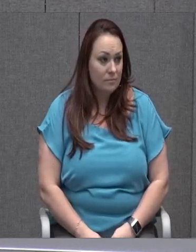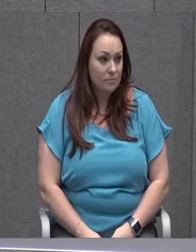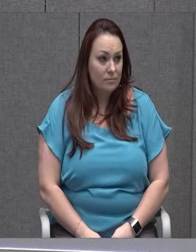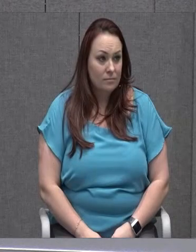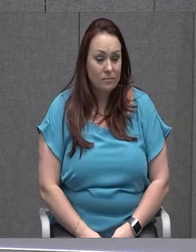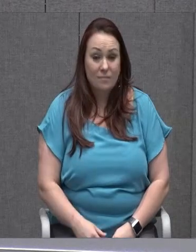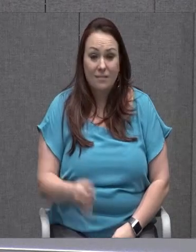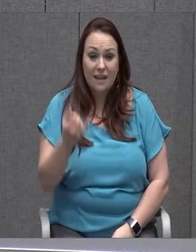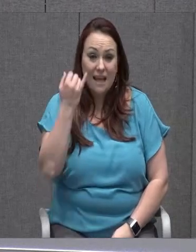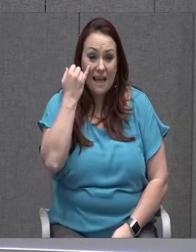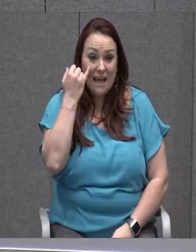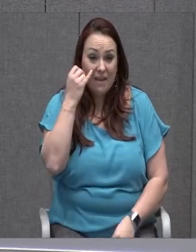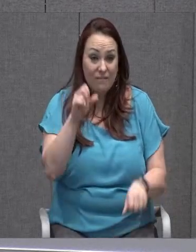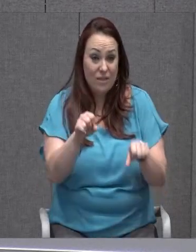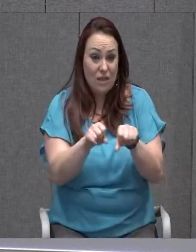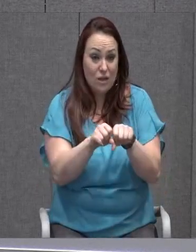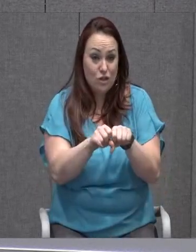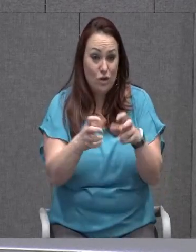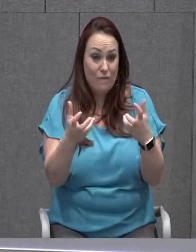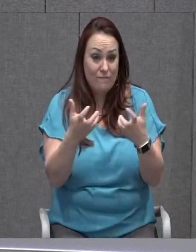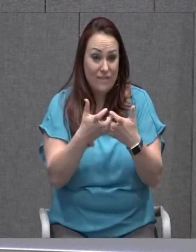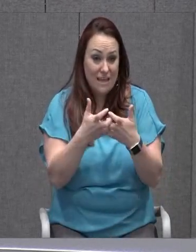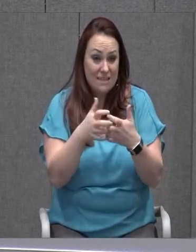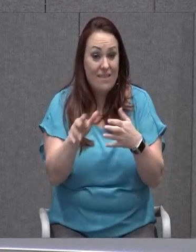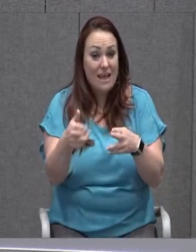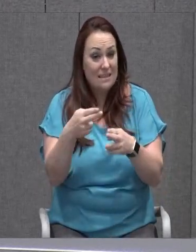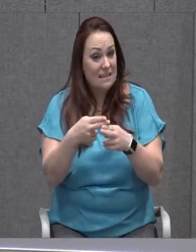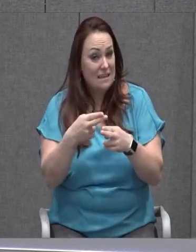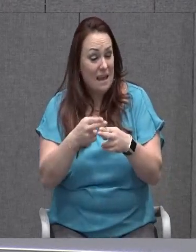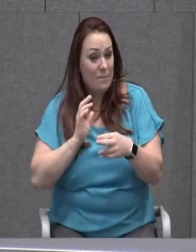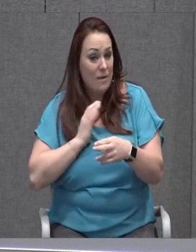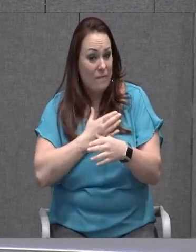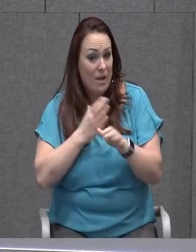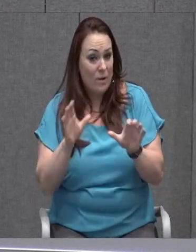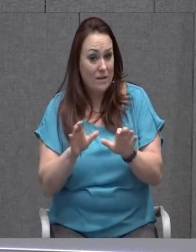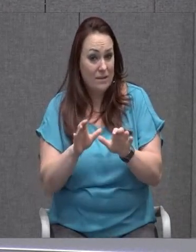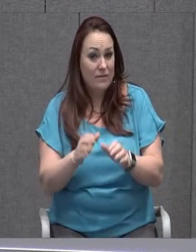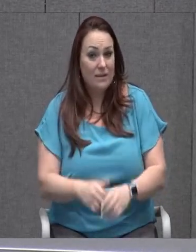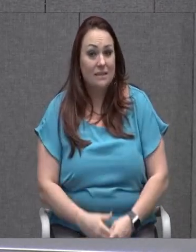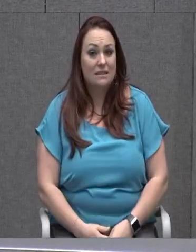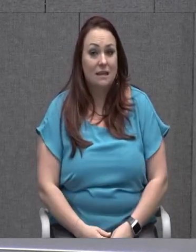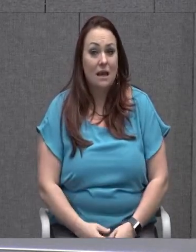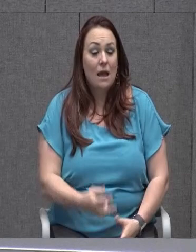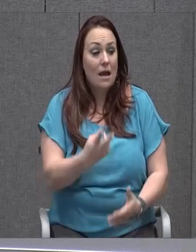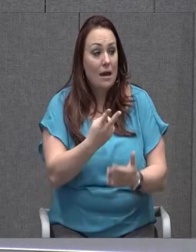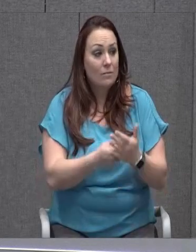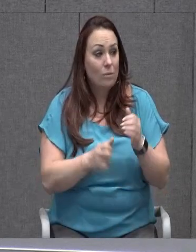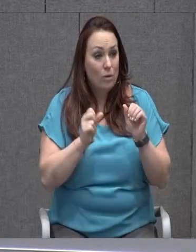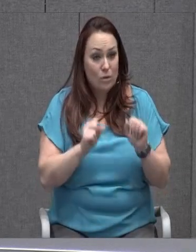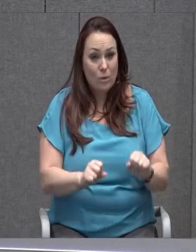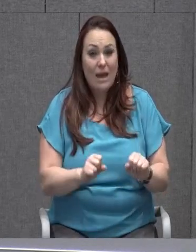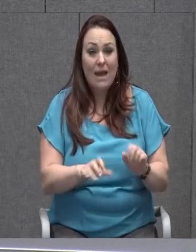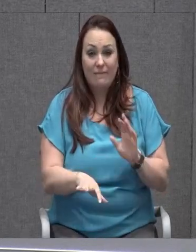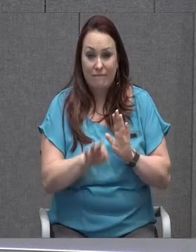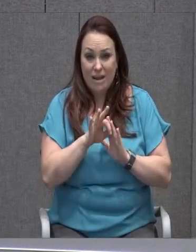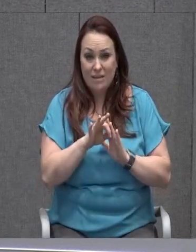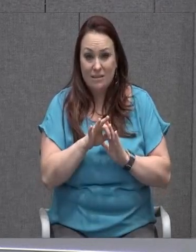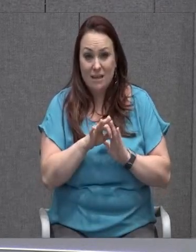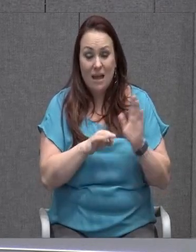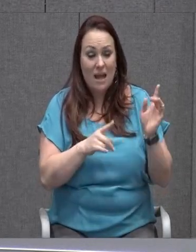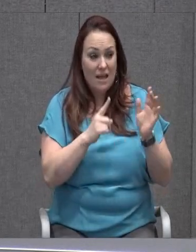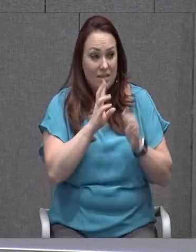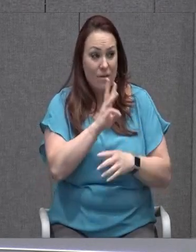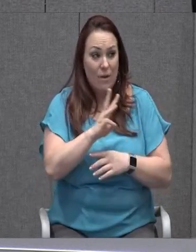if the shoe fits. That is the name of this activity. And both of these activities you can find it at